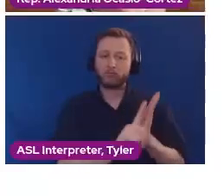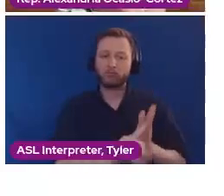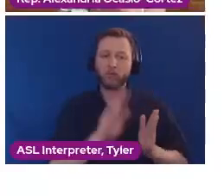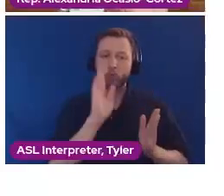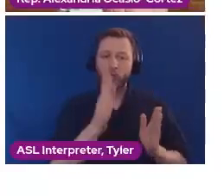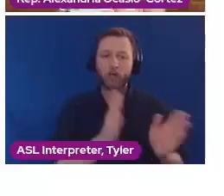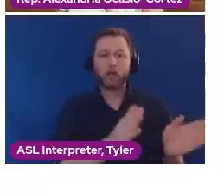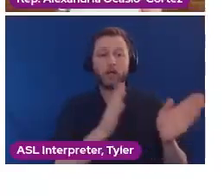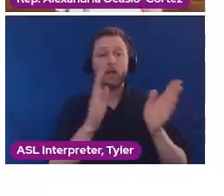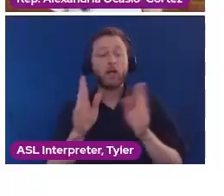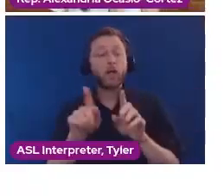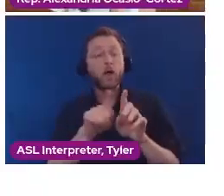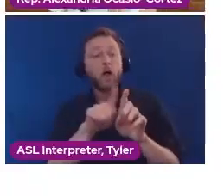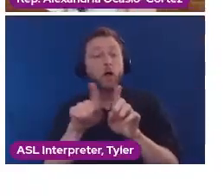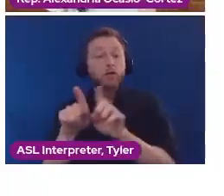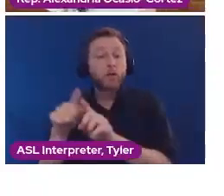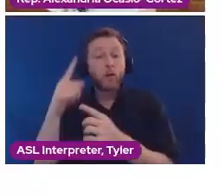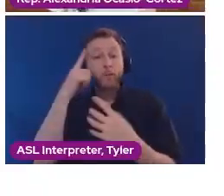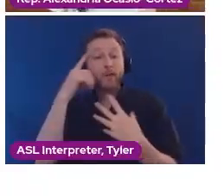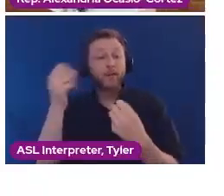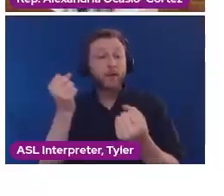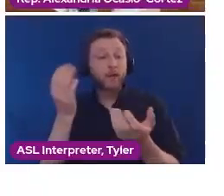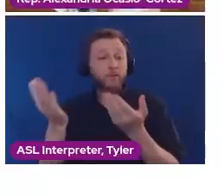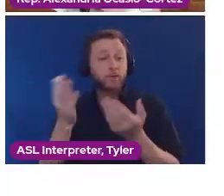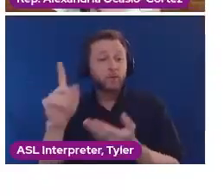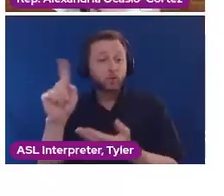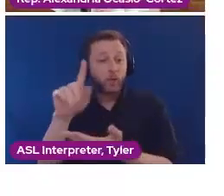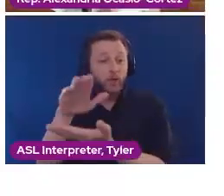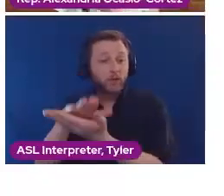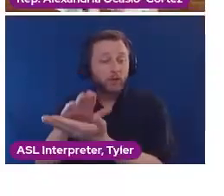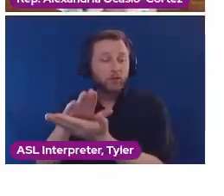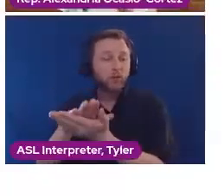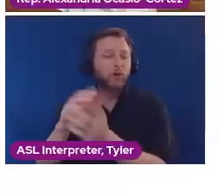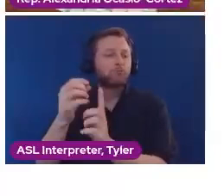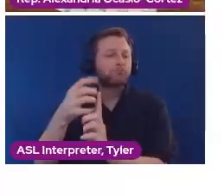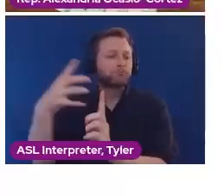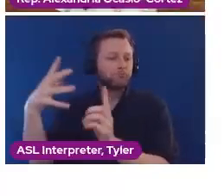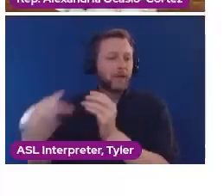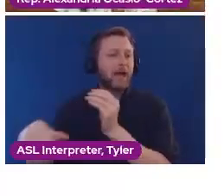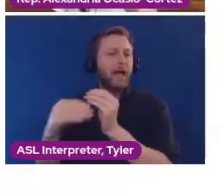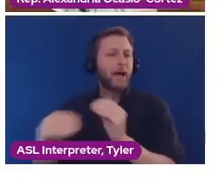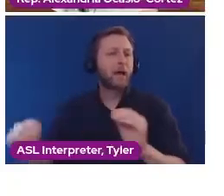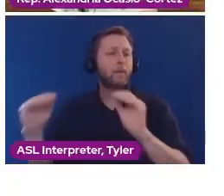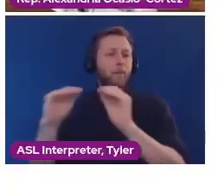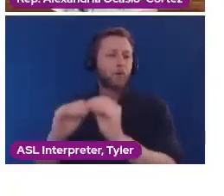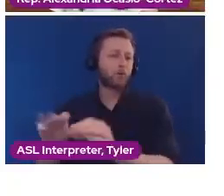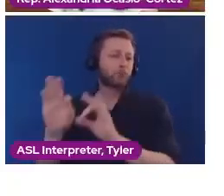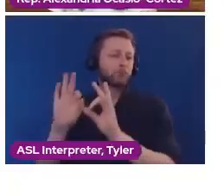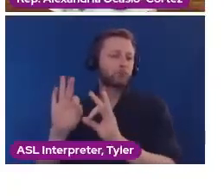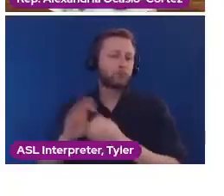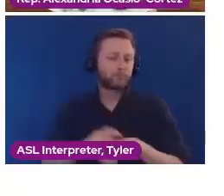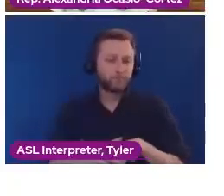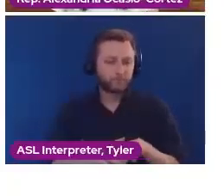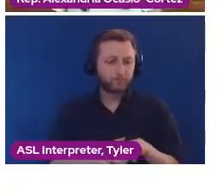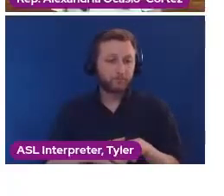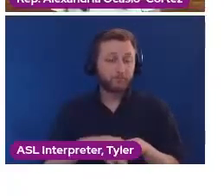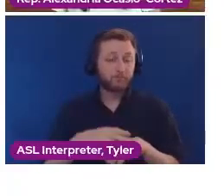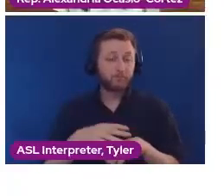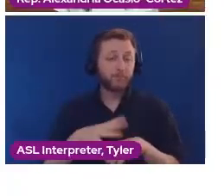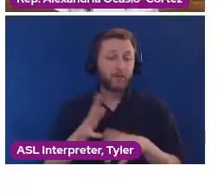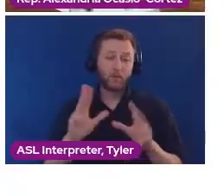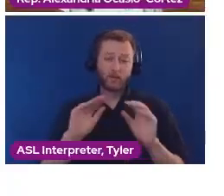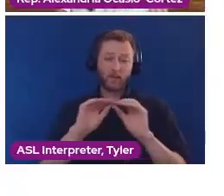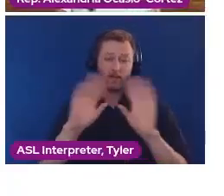very clear that I personally believe that we should not be leaning into